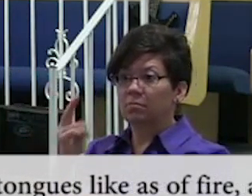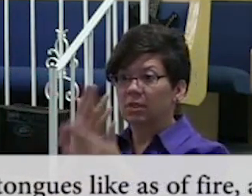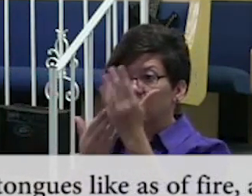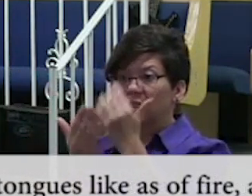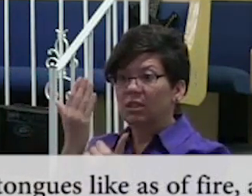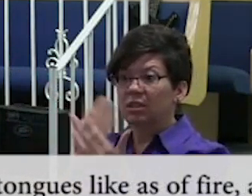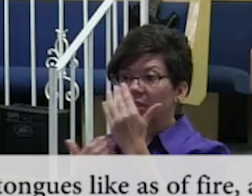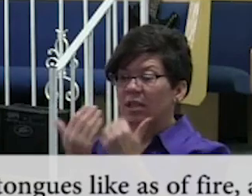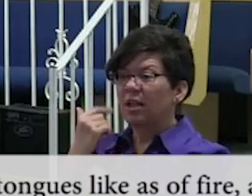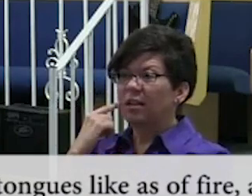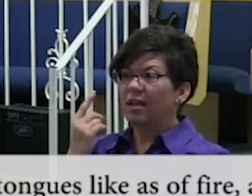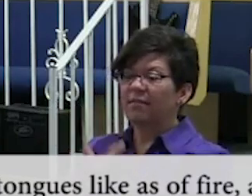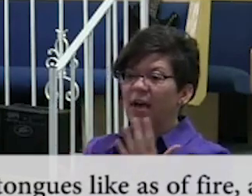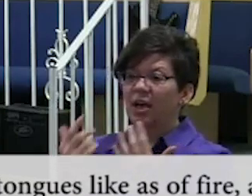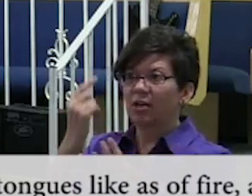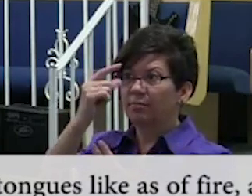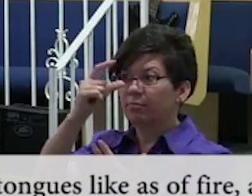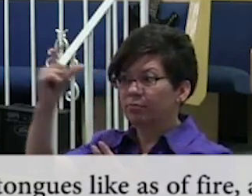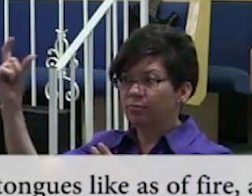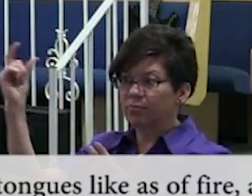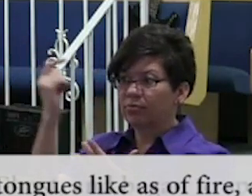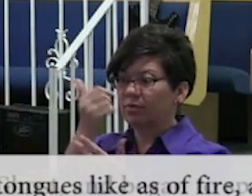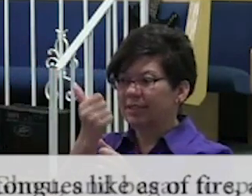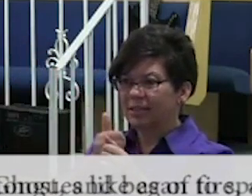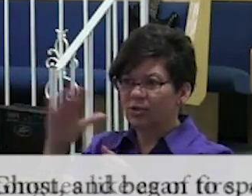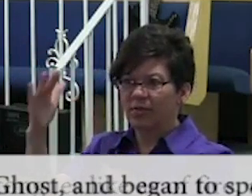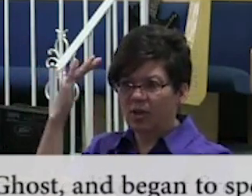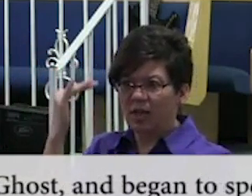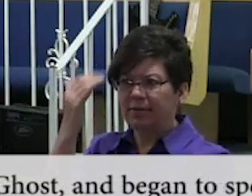as of fire, and it sat upon each